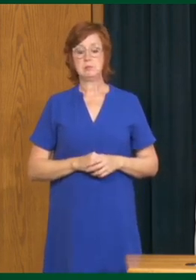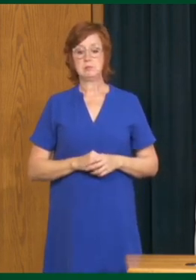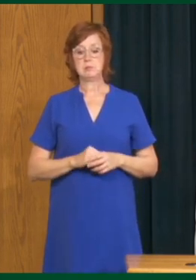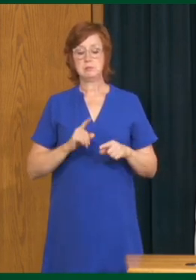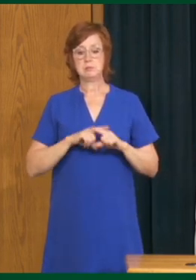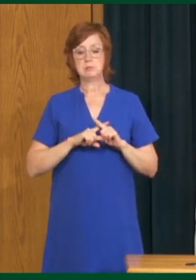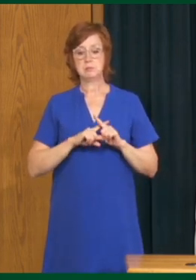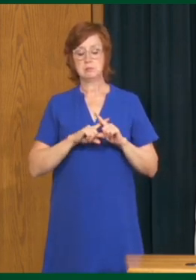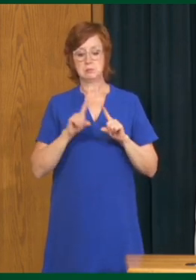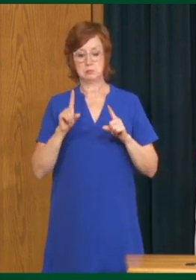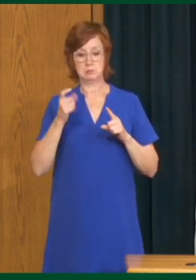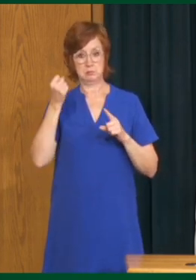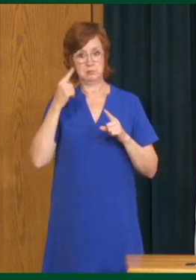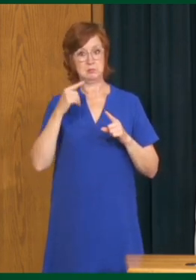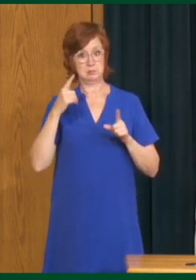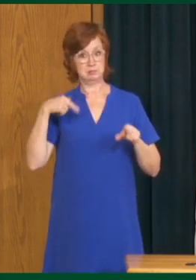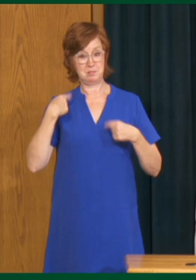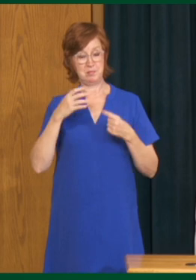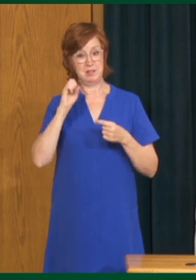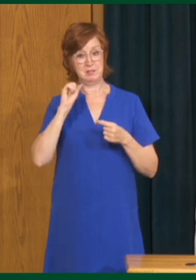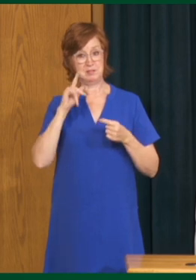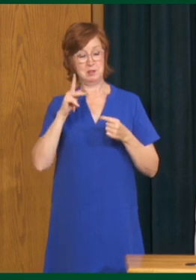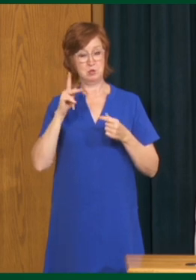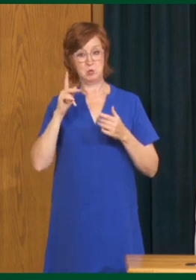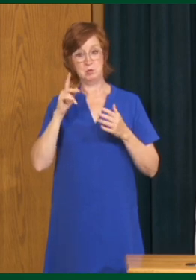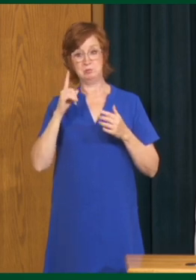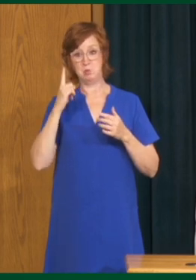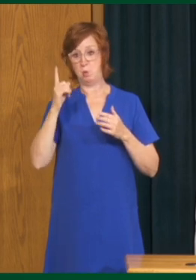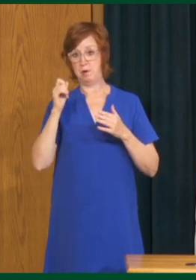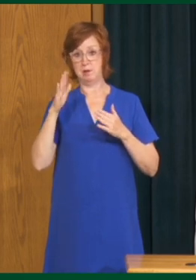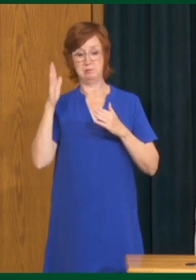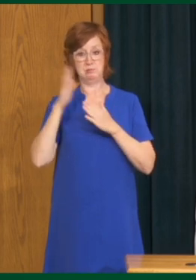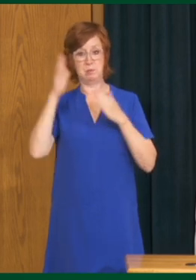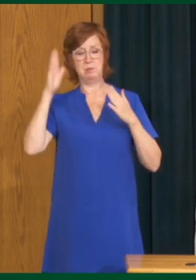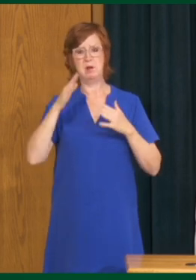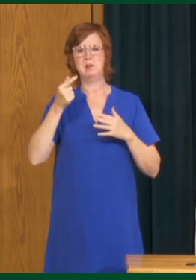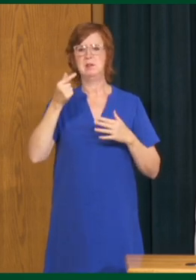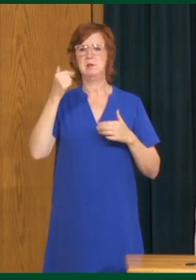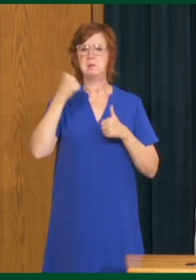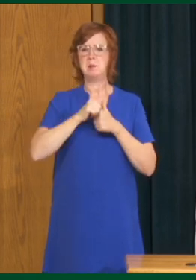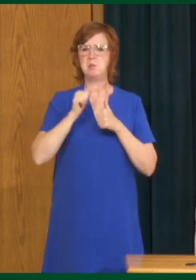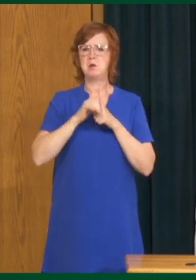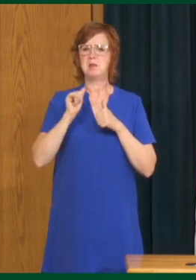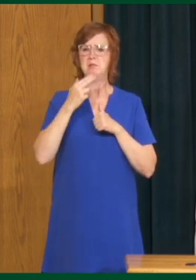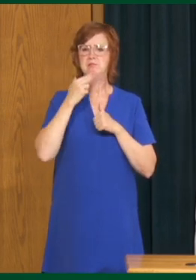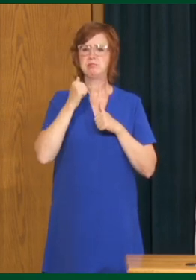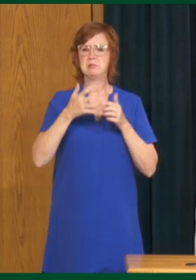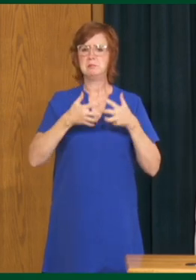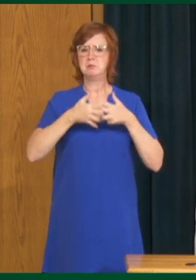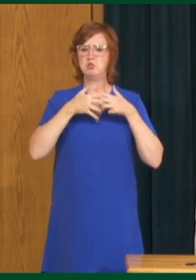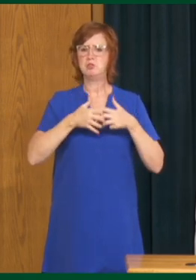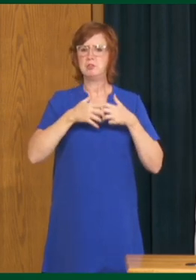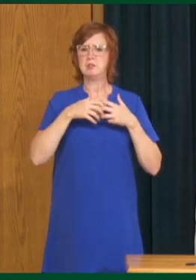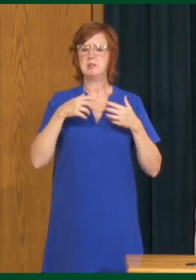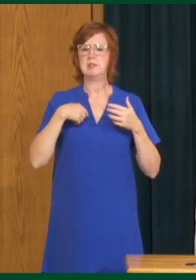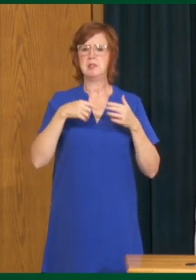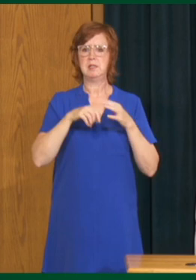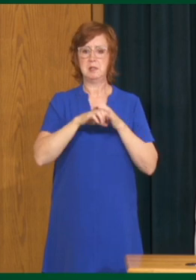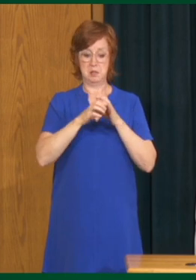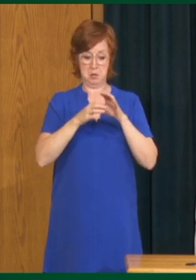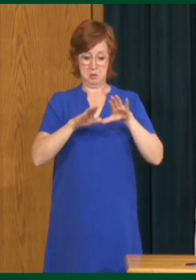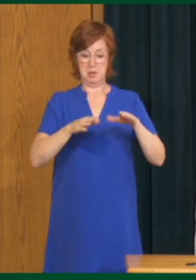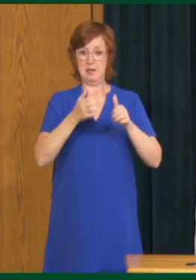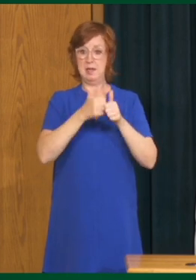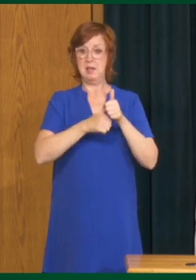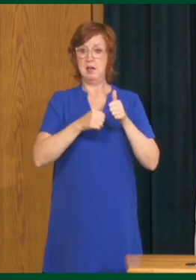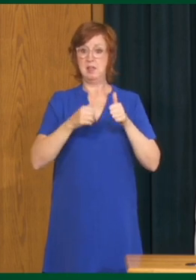the country in deploying local gene expert testing capacities, which does very active case finding. So normally